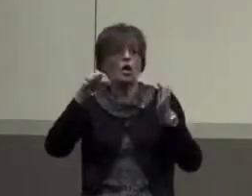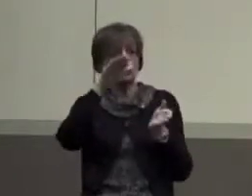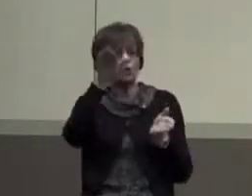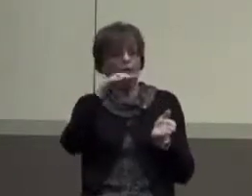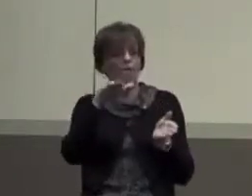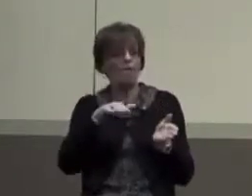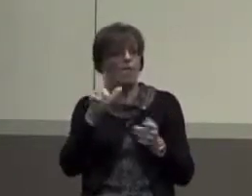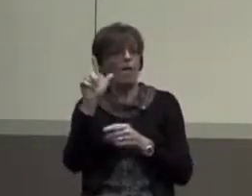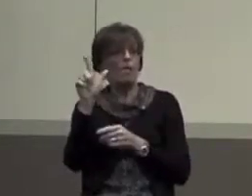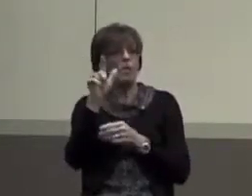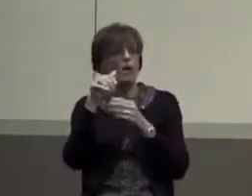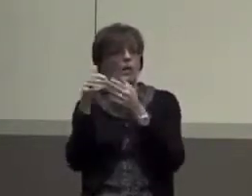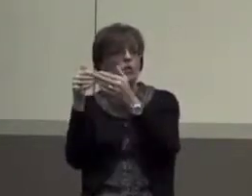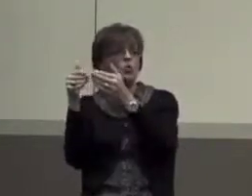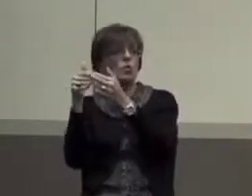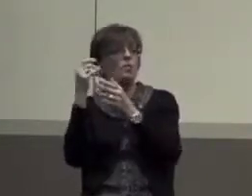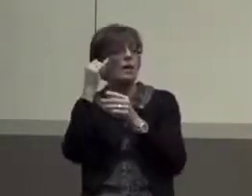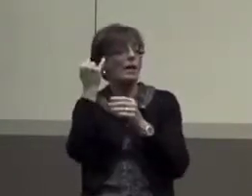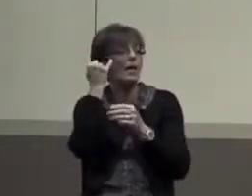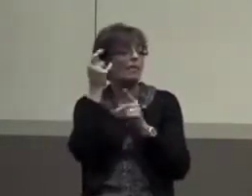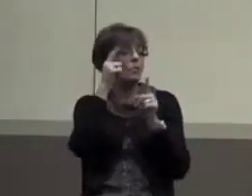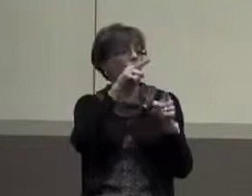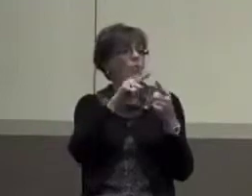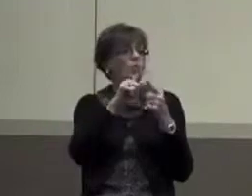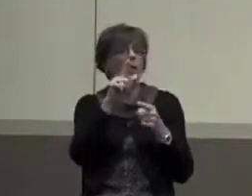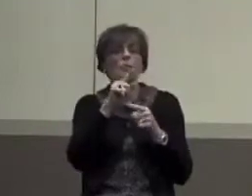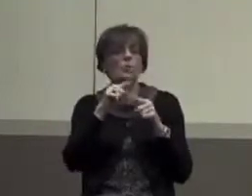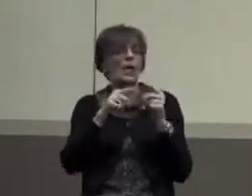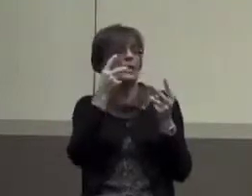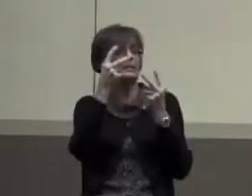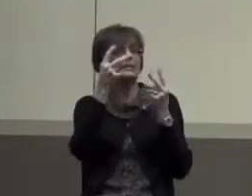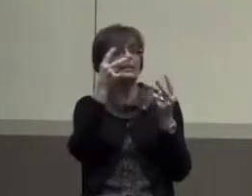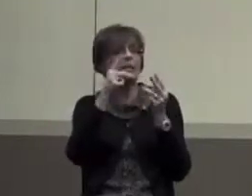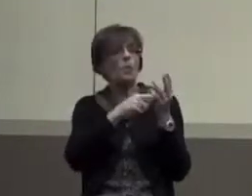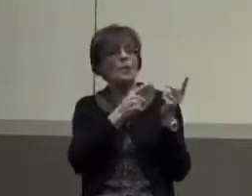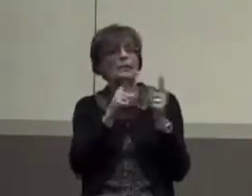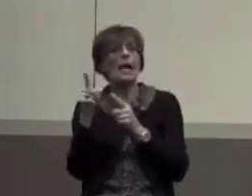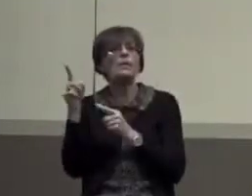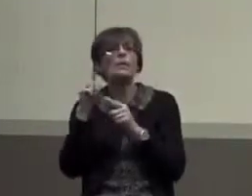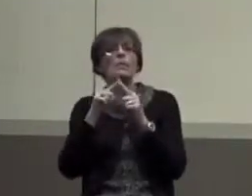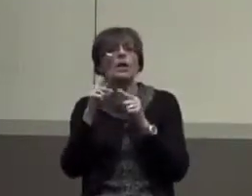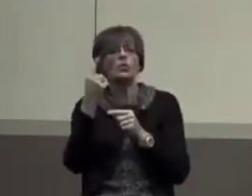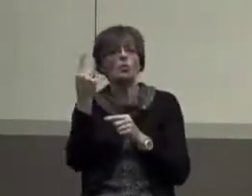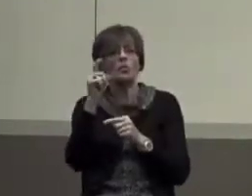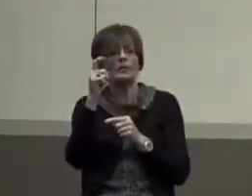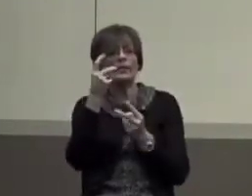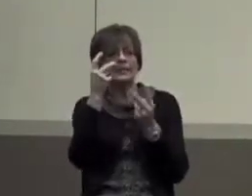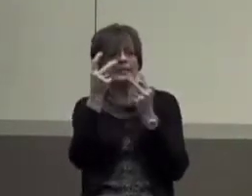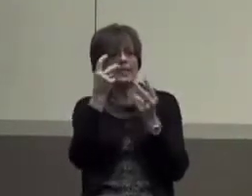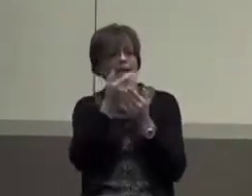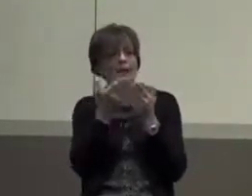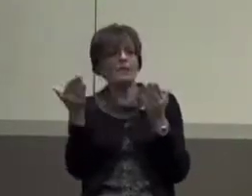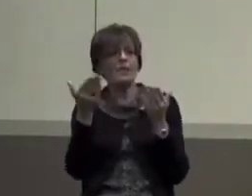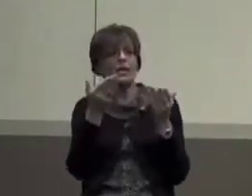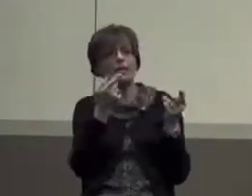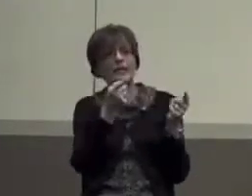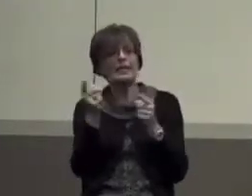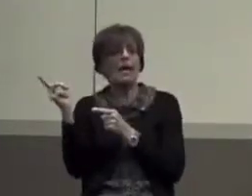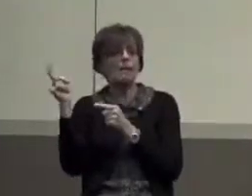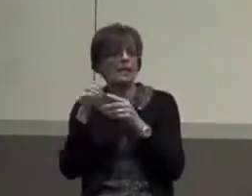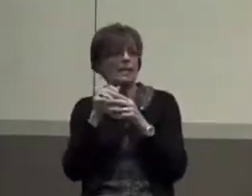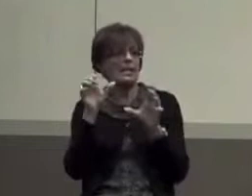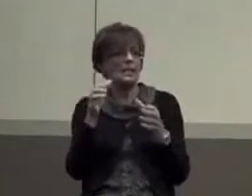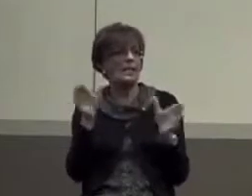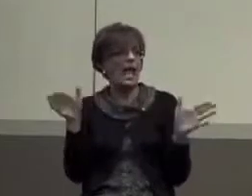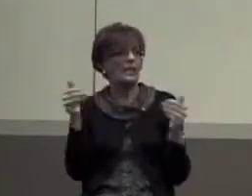if you're in the library, then you're not able to see everything that's happening, but you always need to see everything that's happening in the classroom, because you